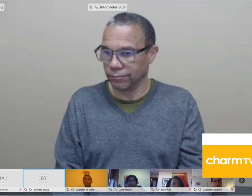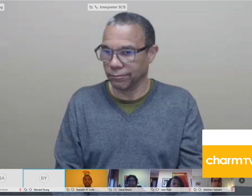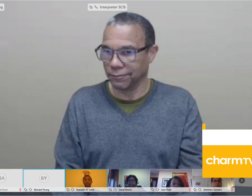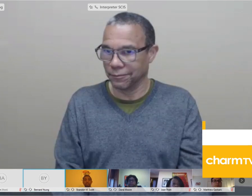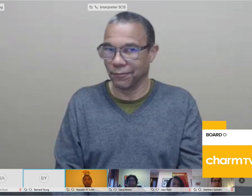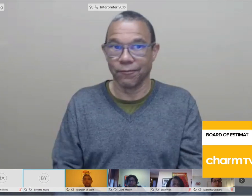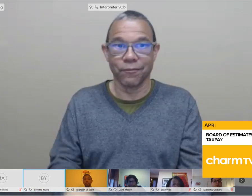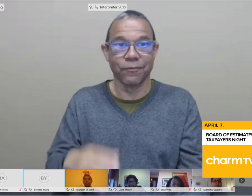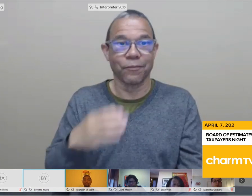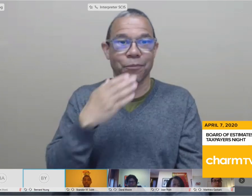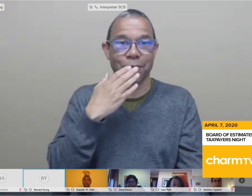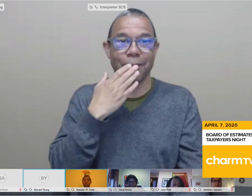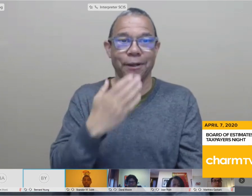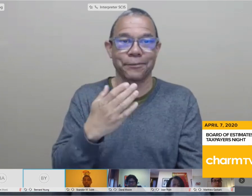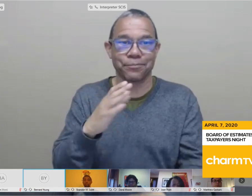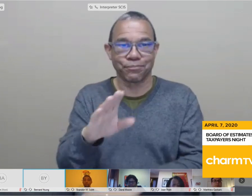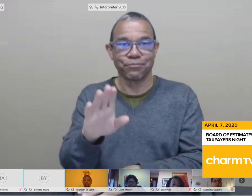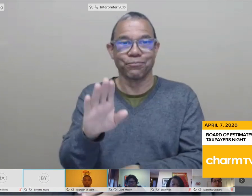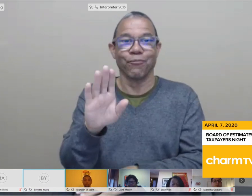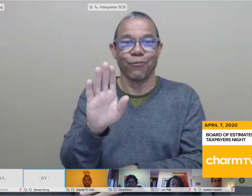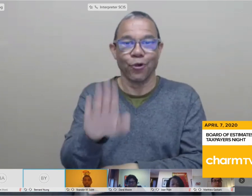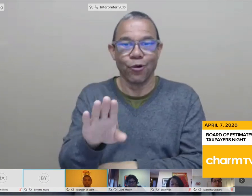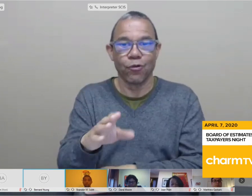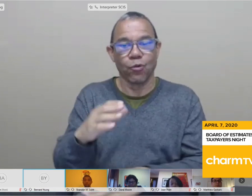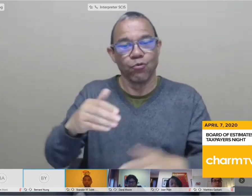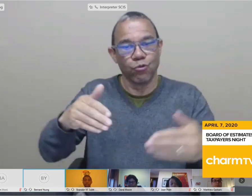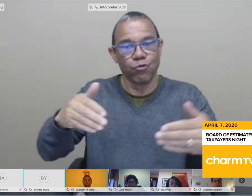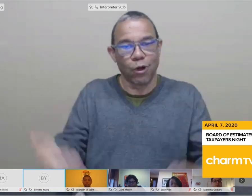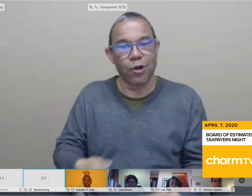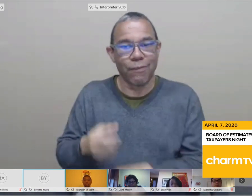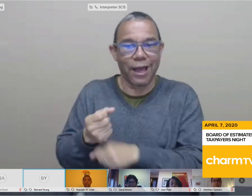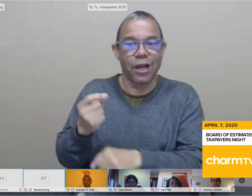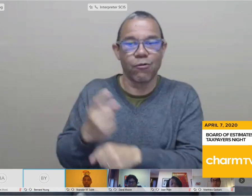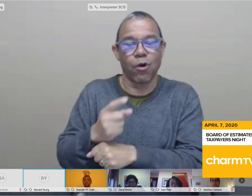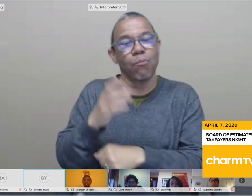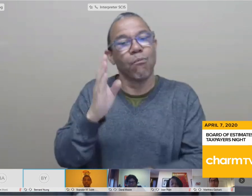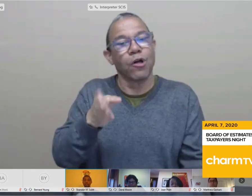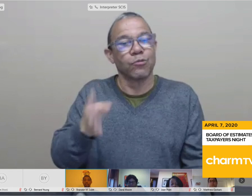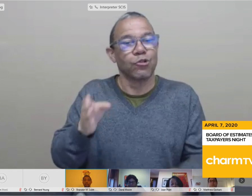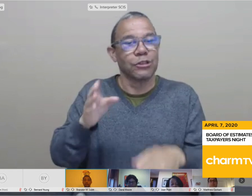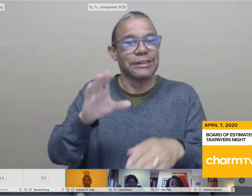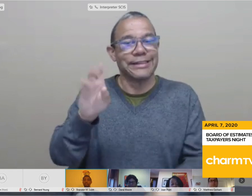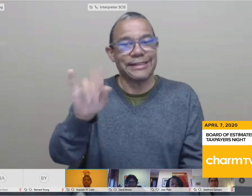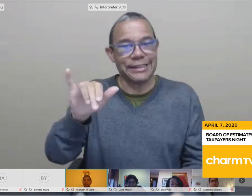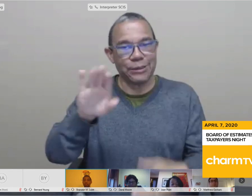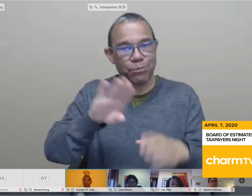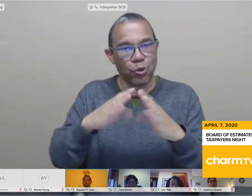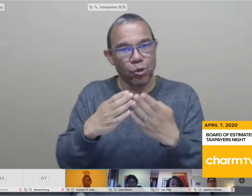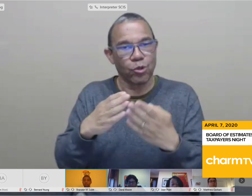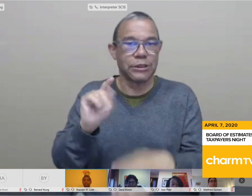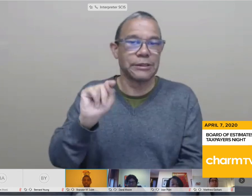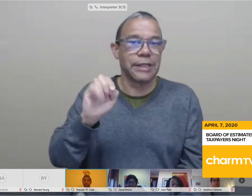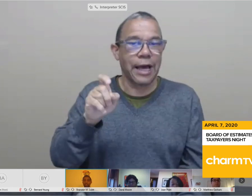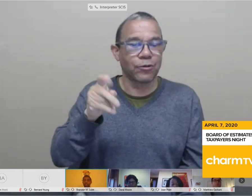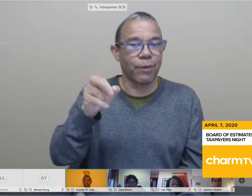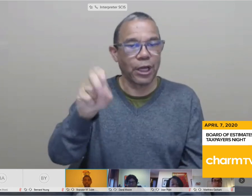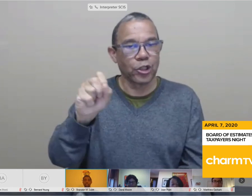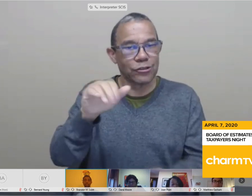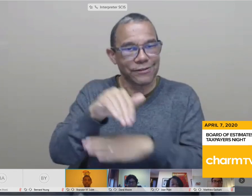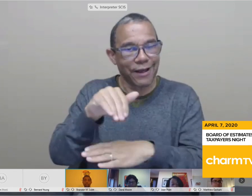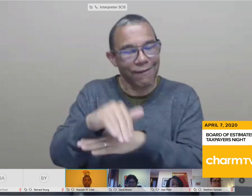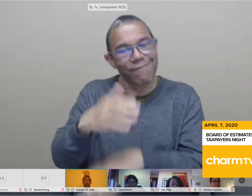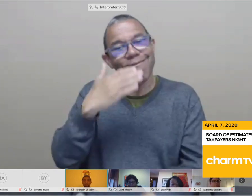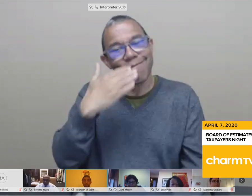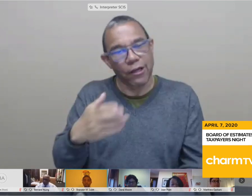Good evening. How Welcome to the annual Baltimore City Board of Estimates Taxpayers Night. Thank you all for joining us